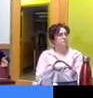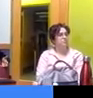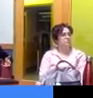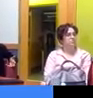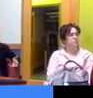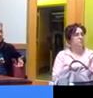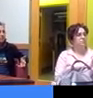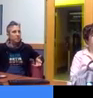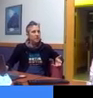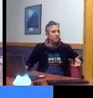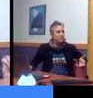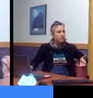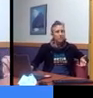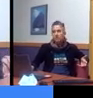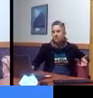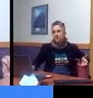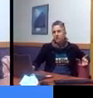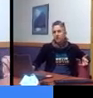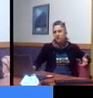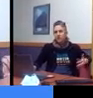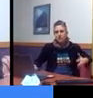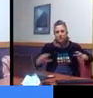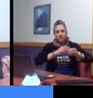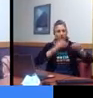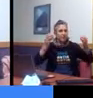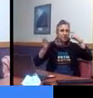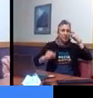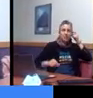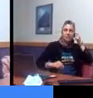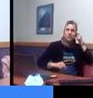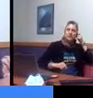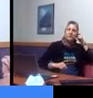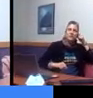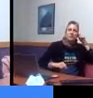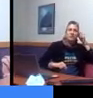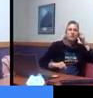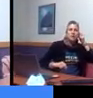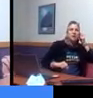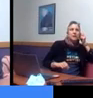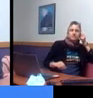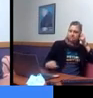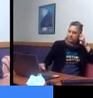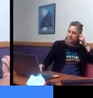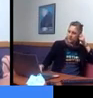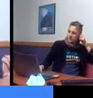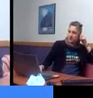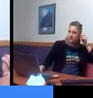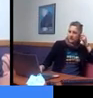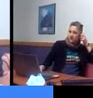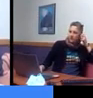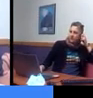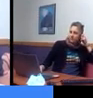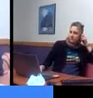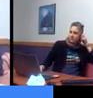or not you want to, be intimate with somebody, I think those are sort of like things that can't be extracted from each other. So